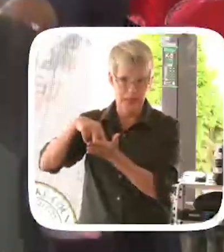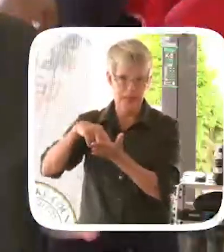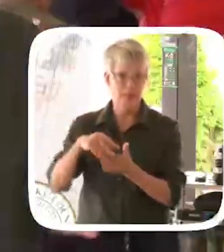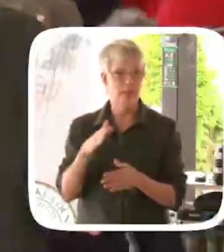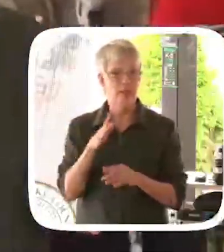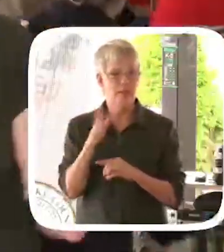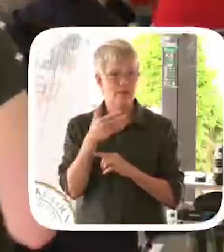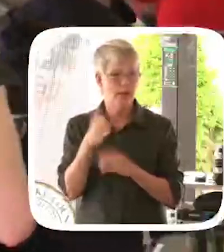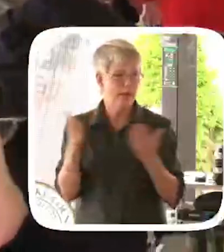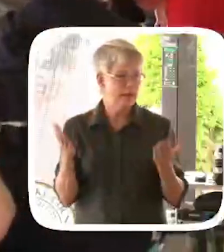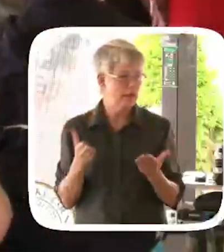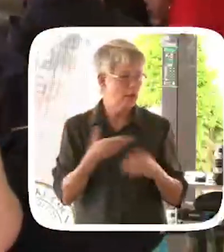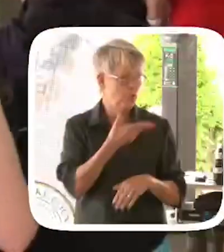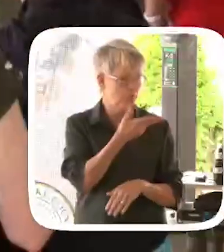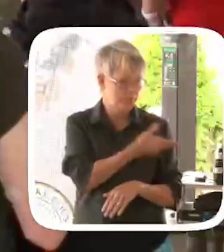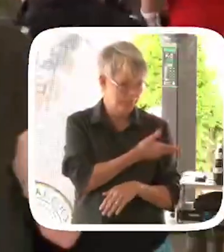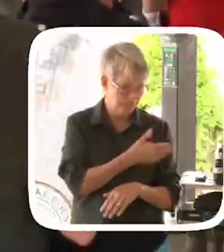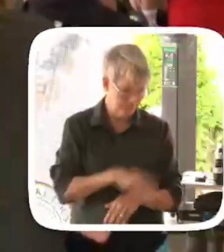Thank